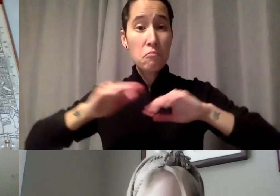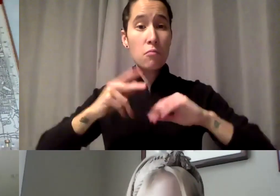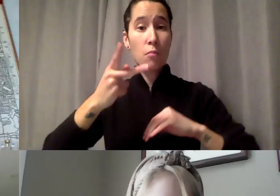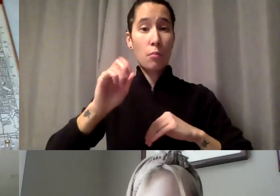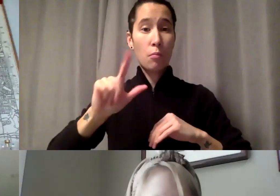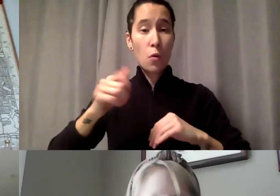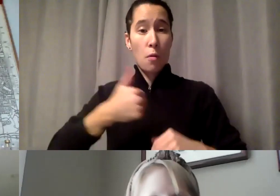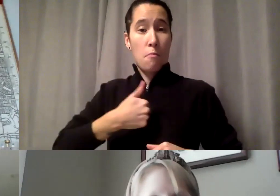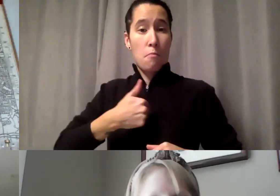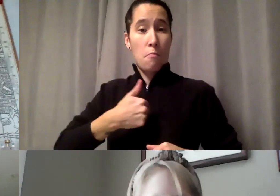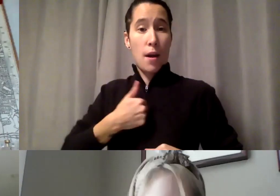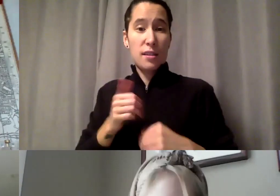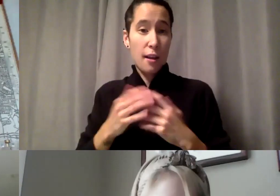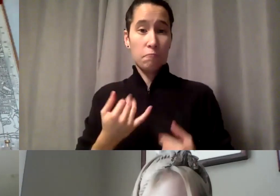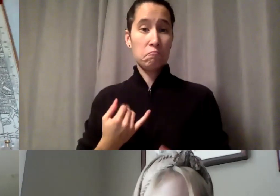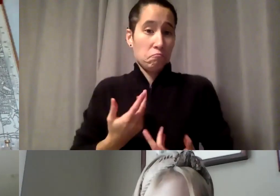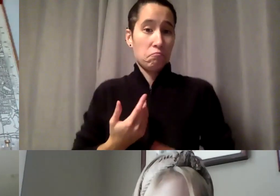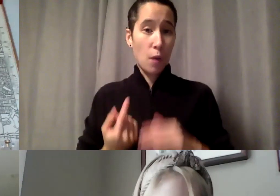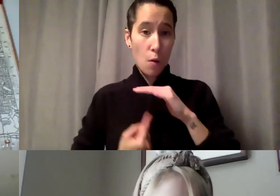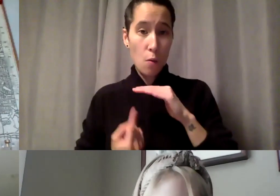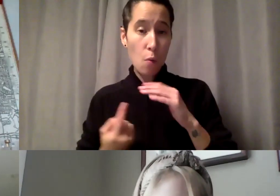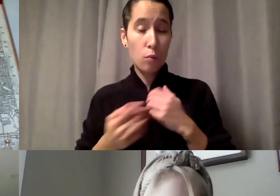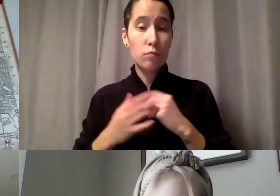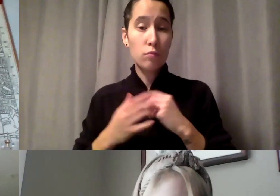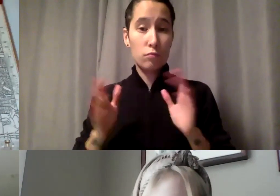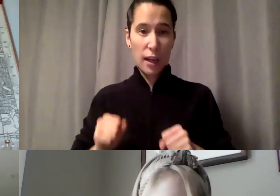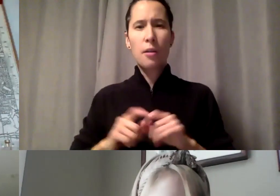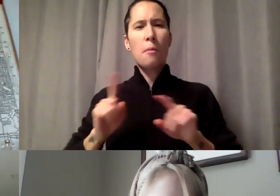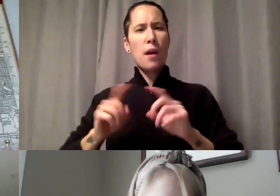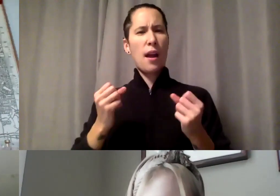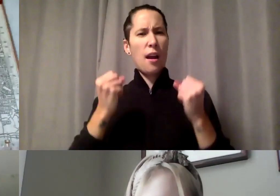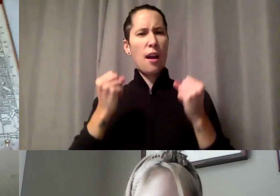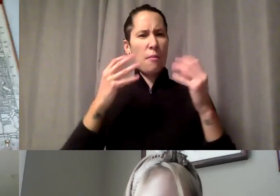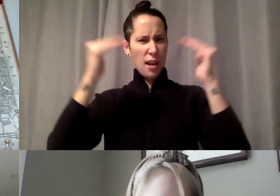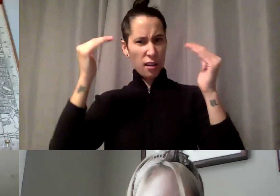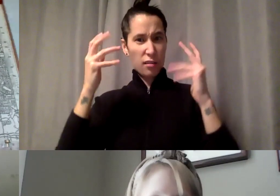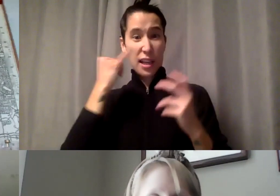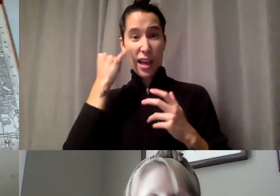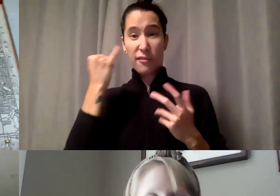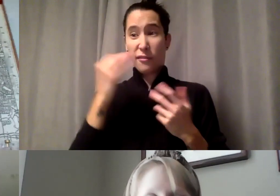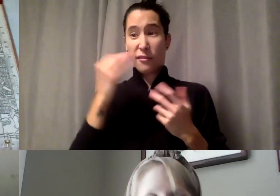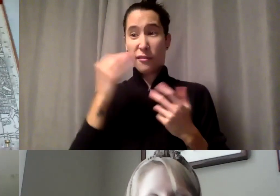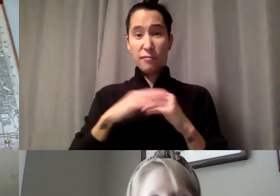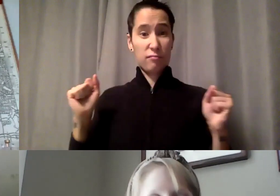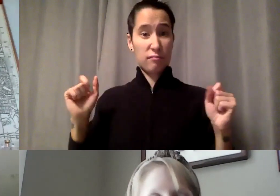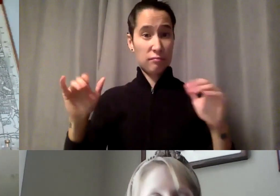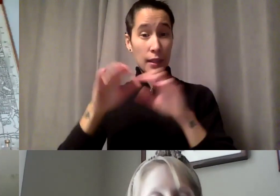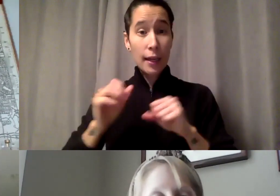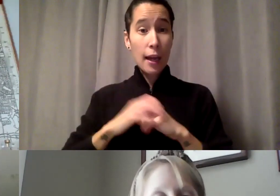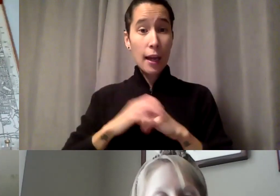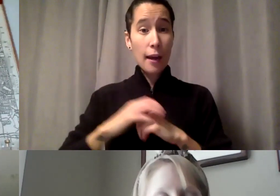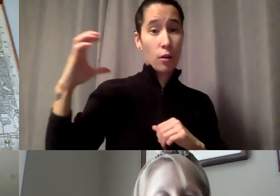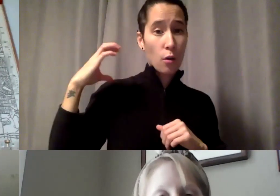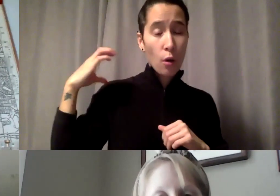individual person. How many adults right now can come together if it's kind of informal? Can they have a coach or an instructor